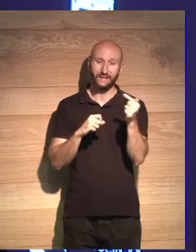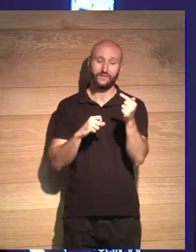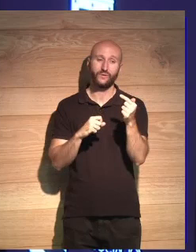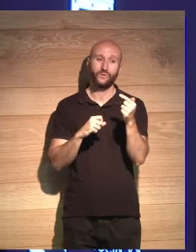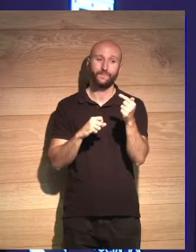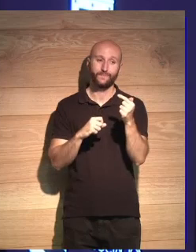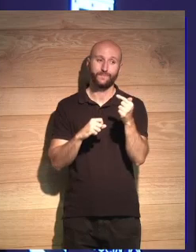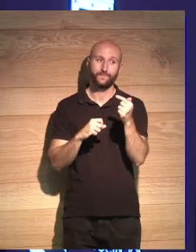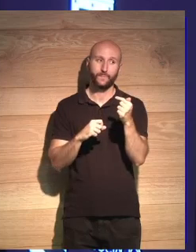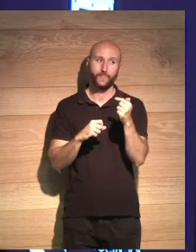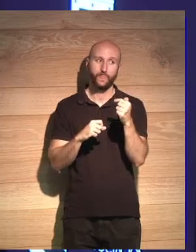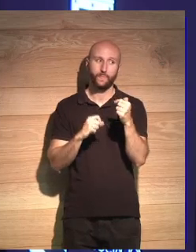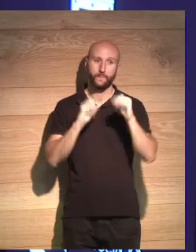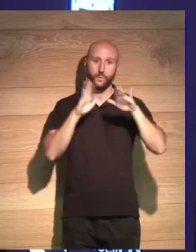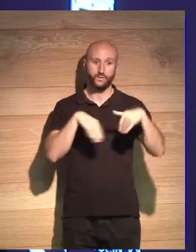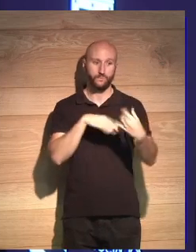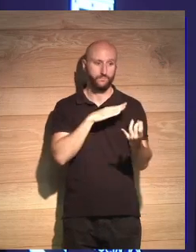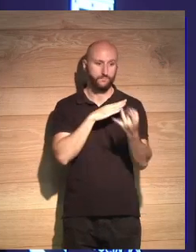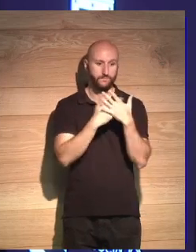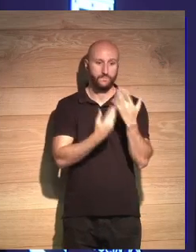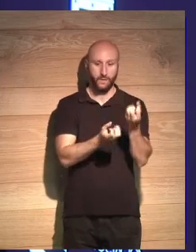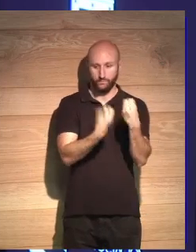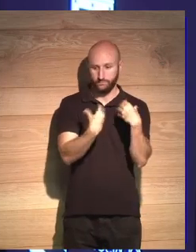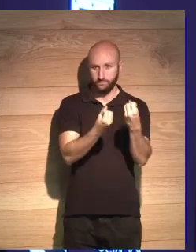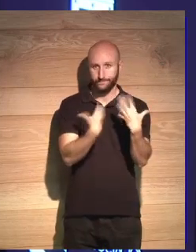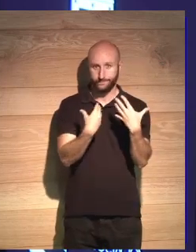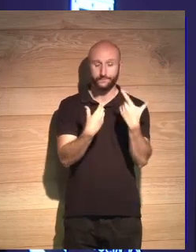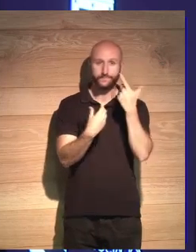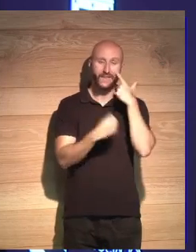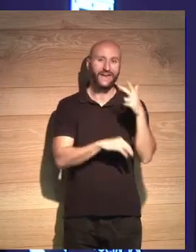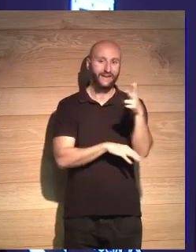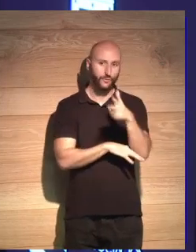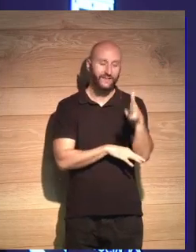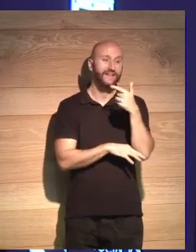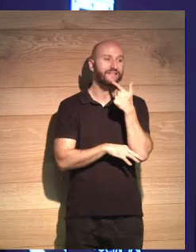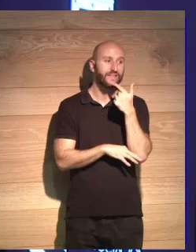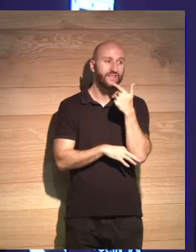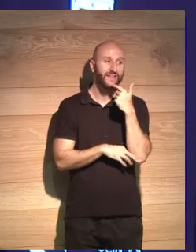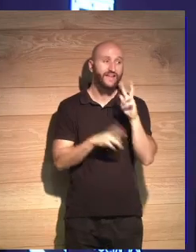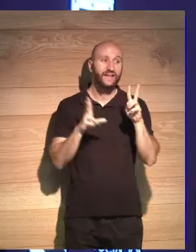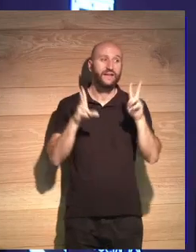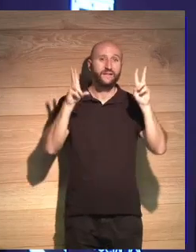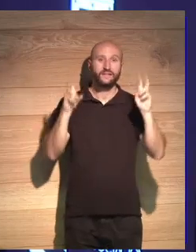also this dark side, we're getting some informations